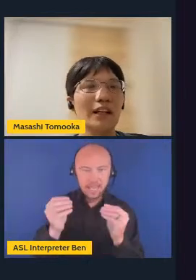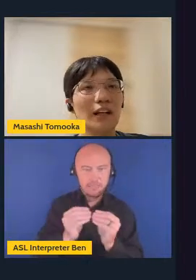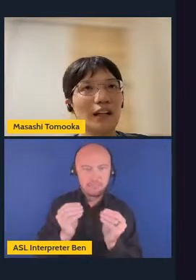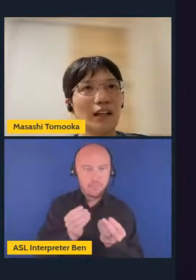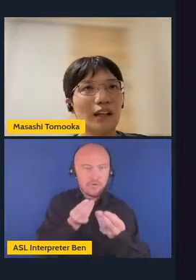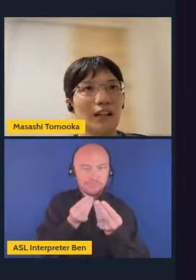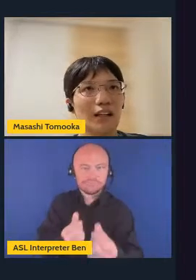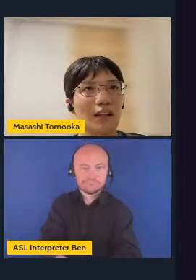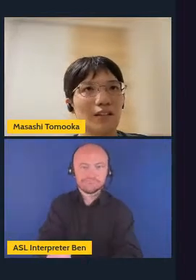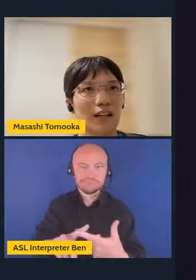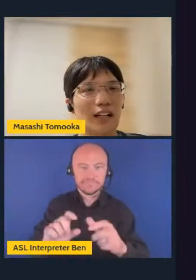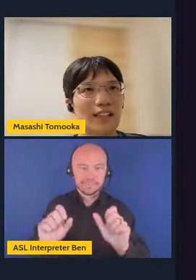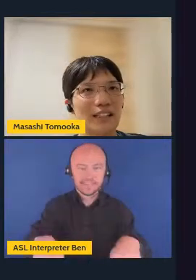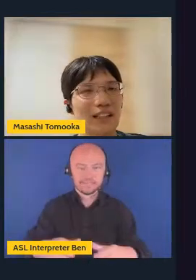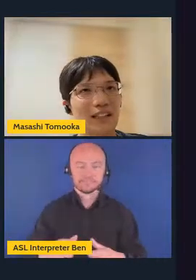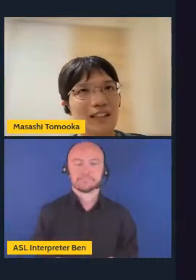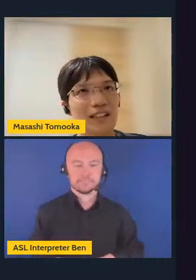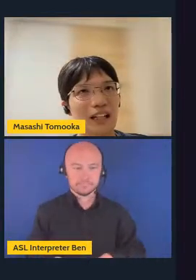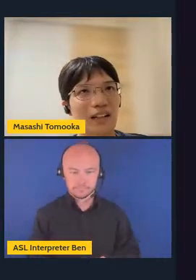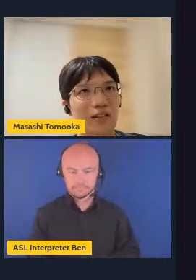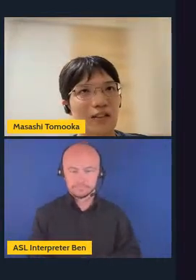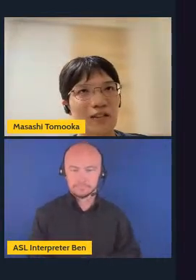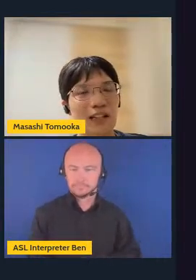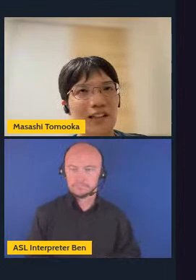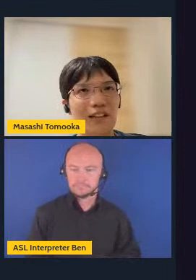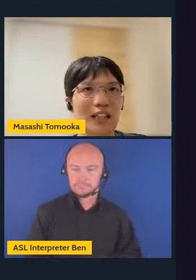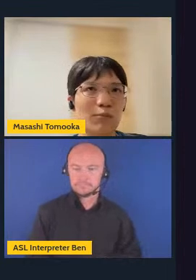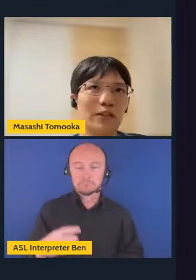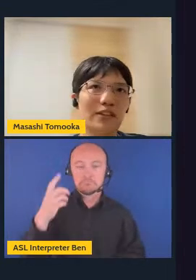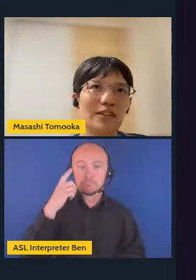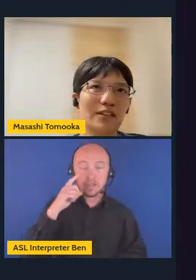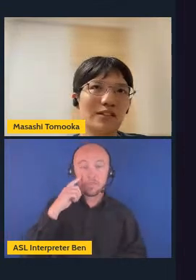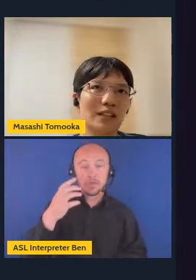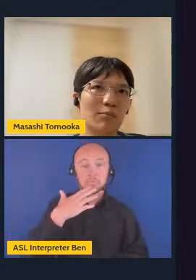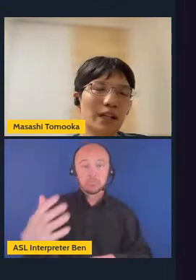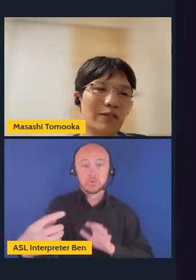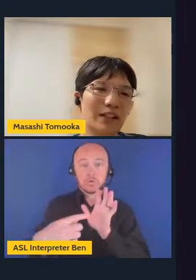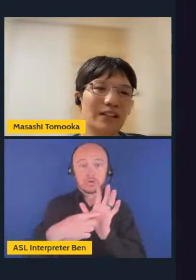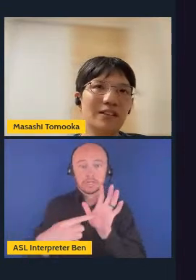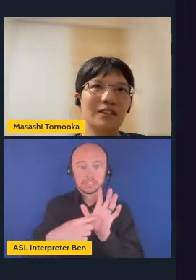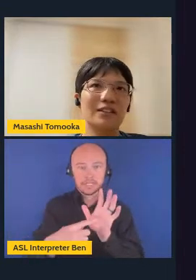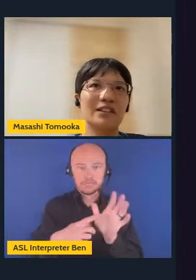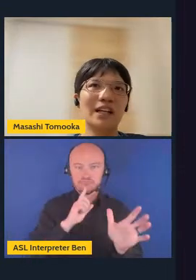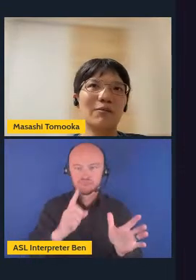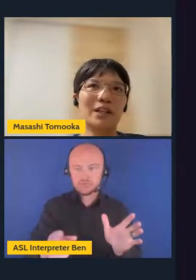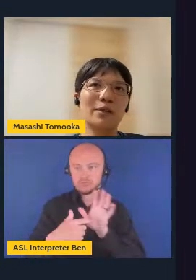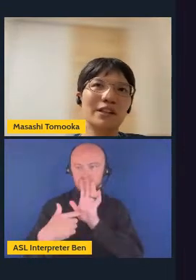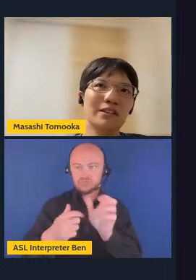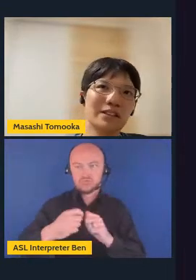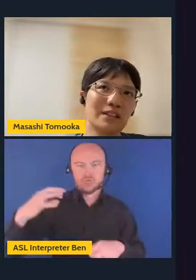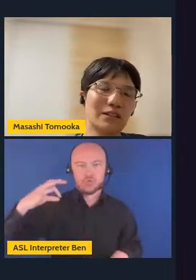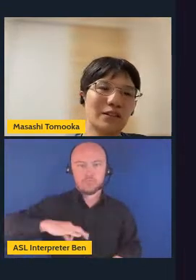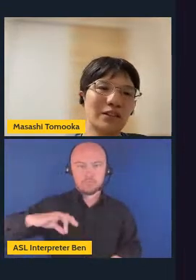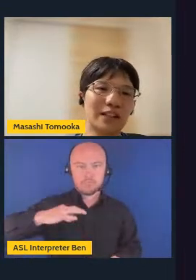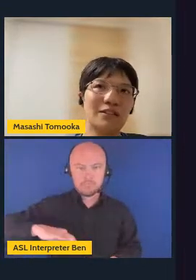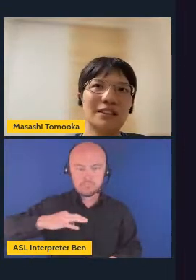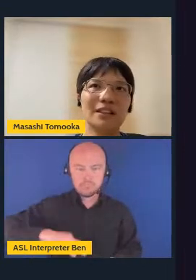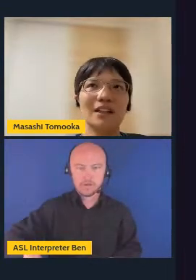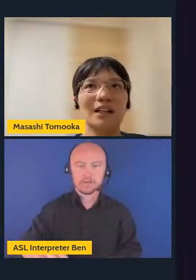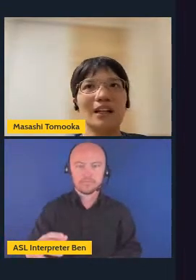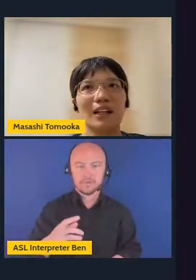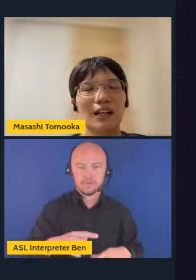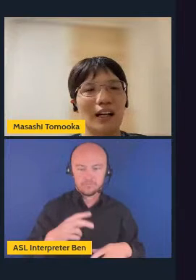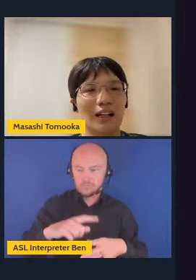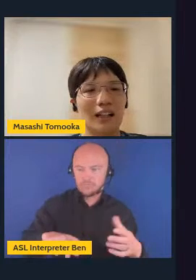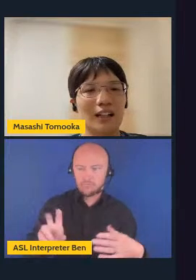way. So I think it's also a good example to show the benefit to dive deep into the tool you are